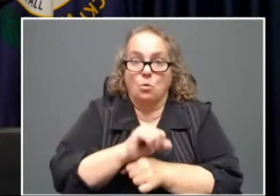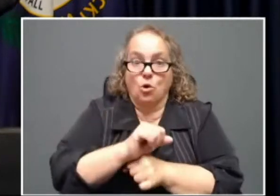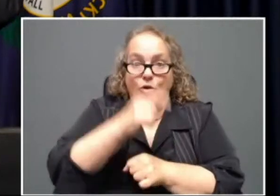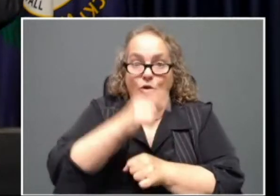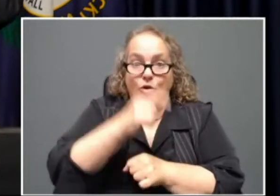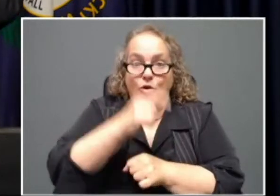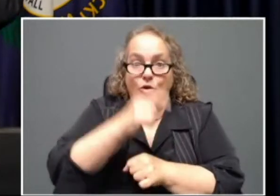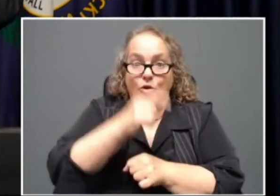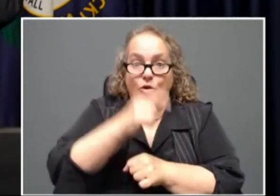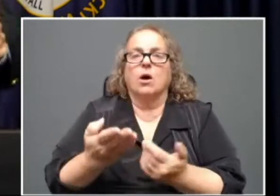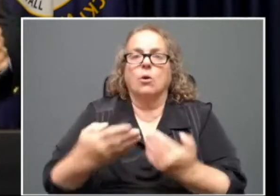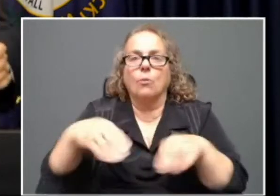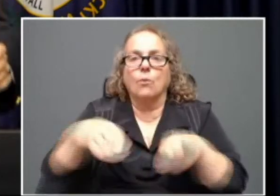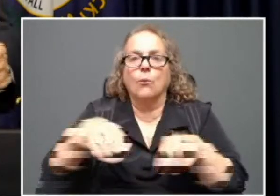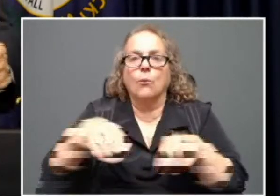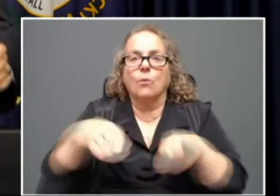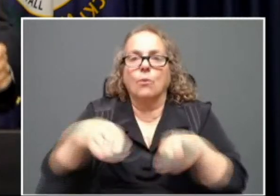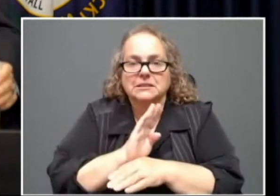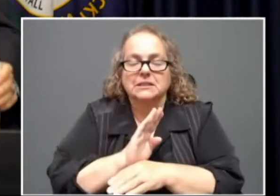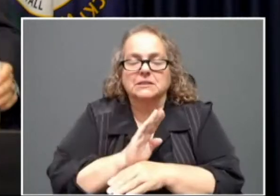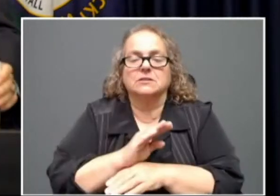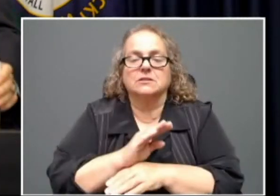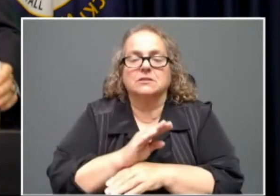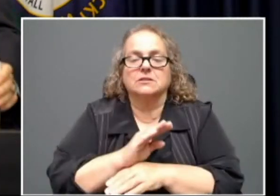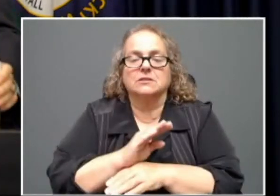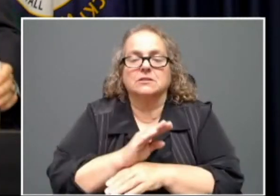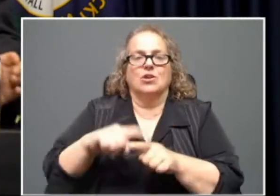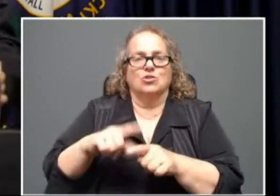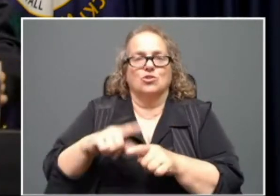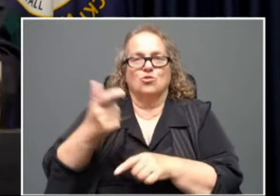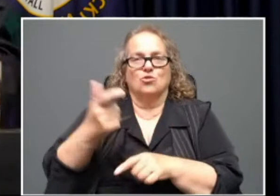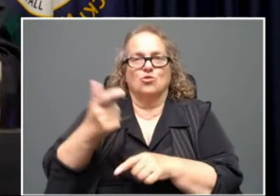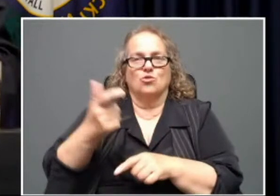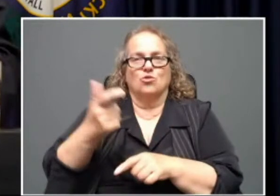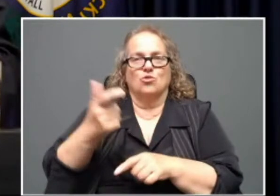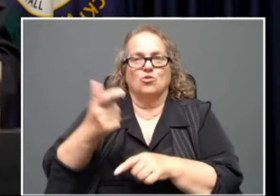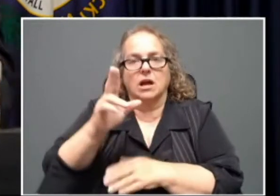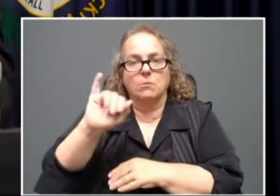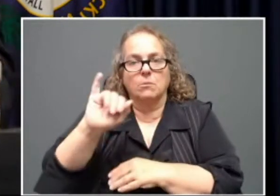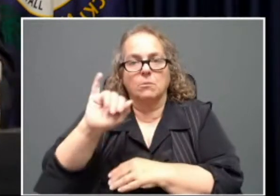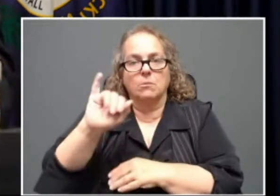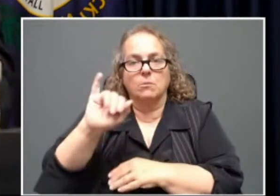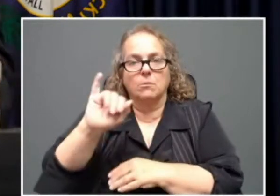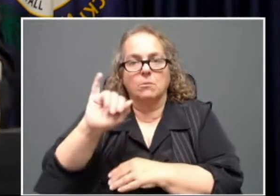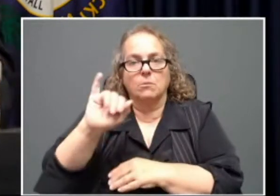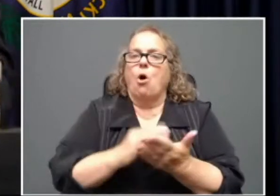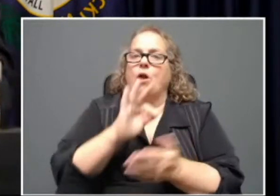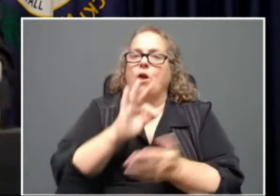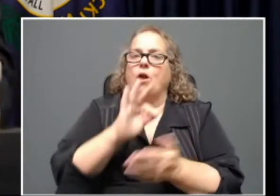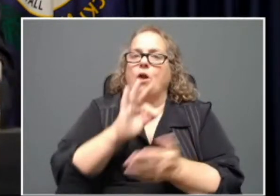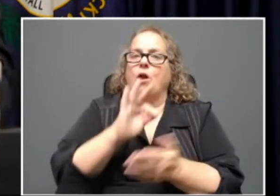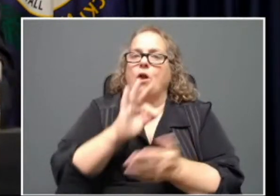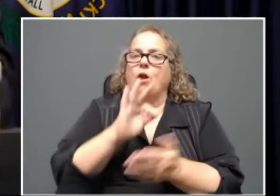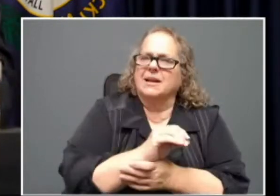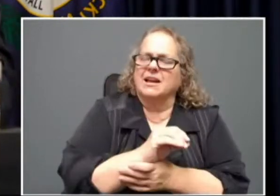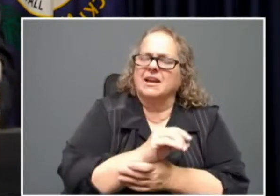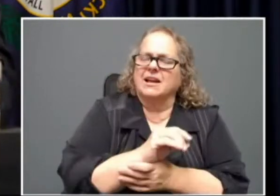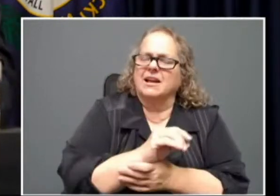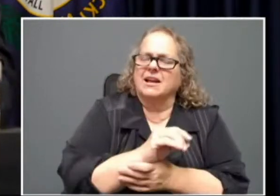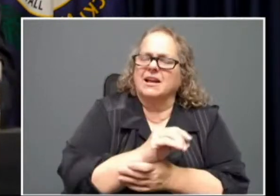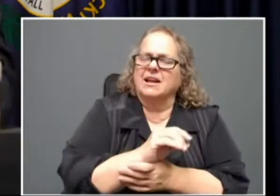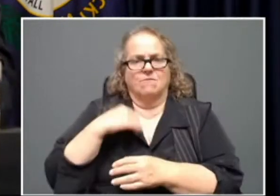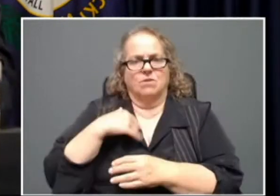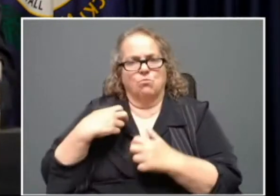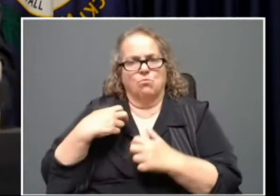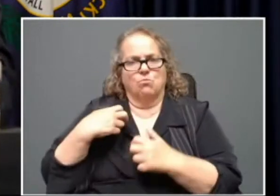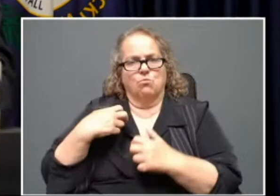business, or trying to request unemployment, but they were never part of that company. And they are also having trouble getting in touch with